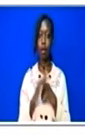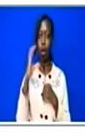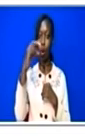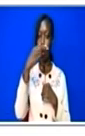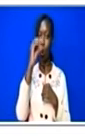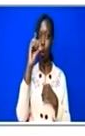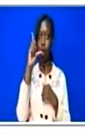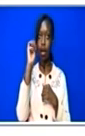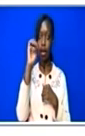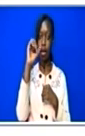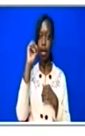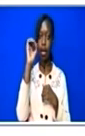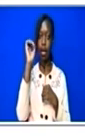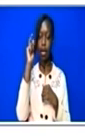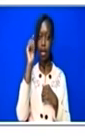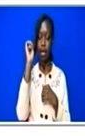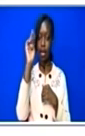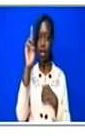Is it?